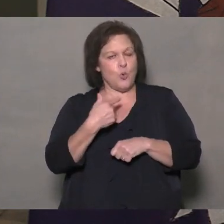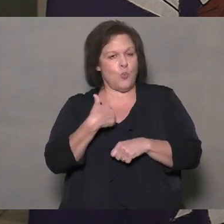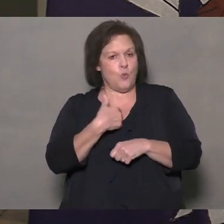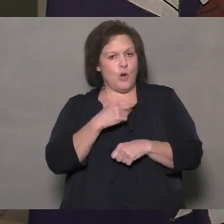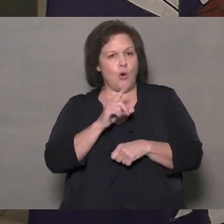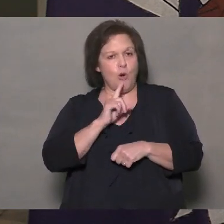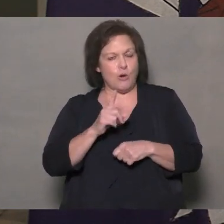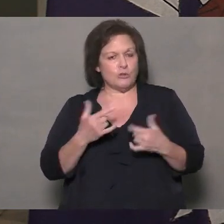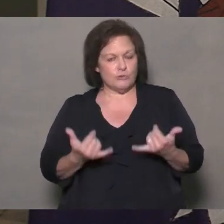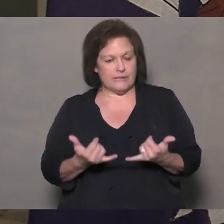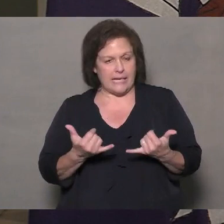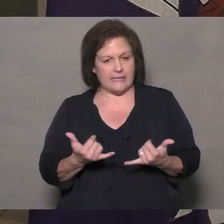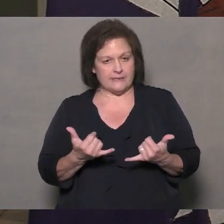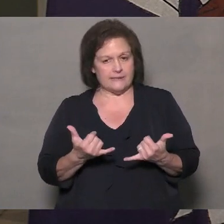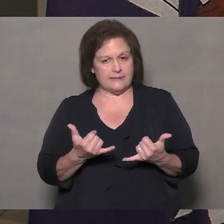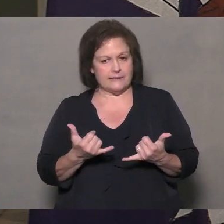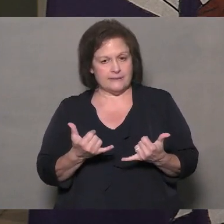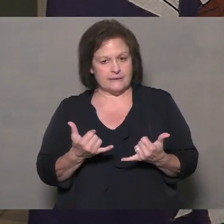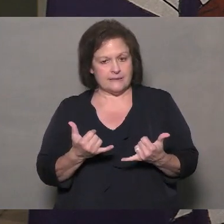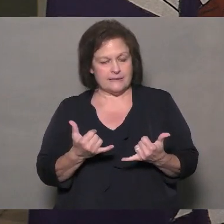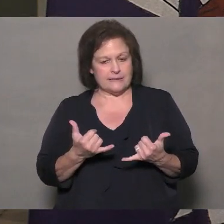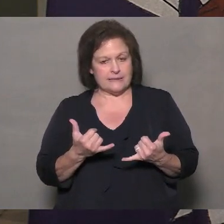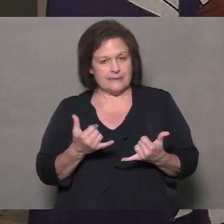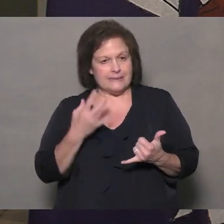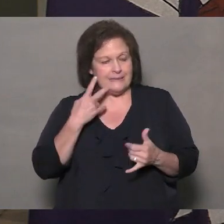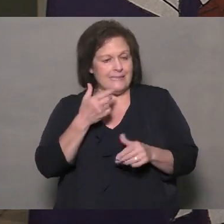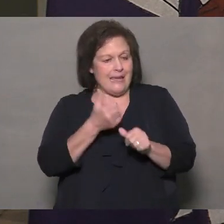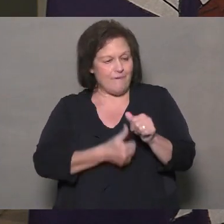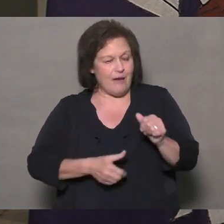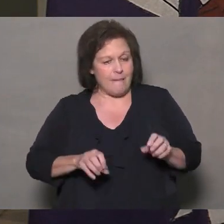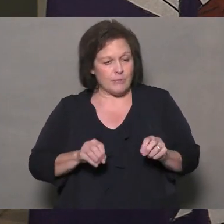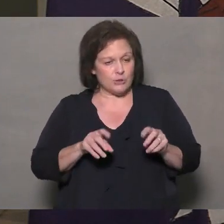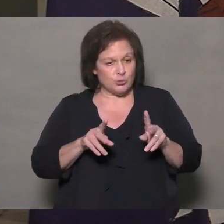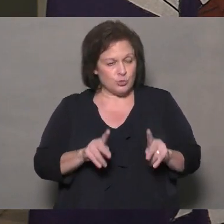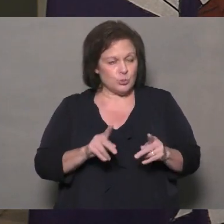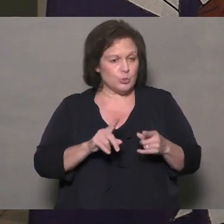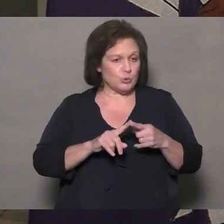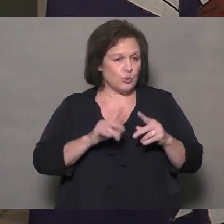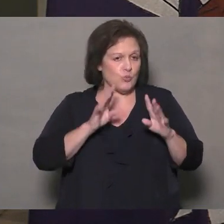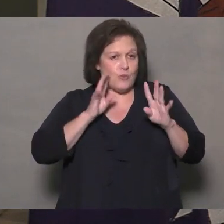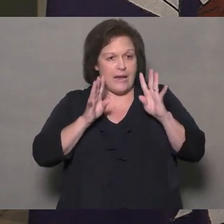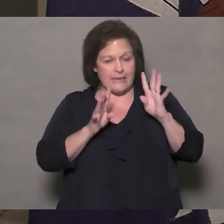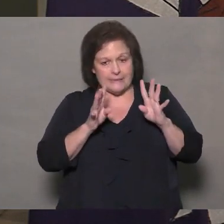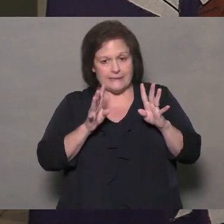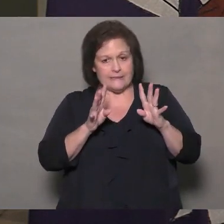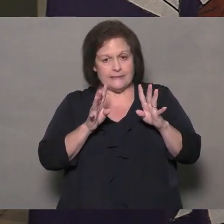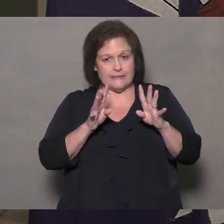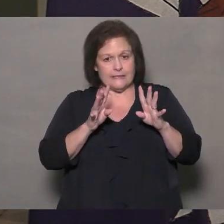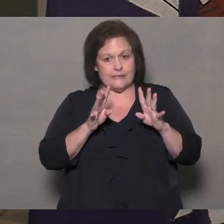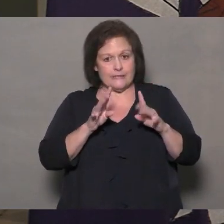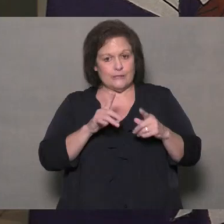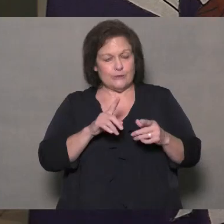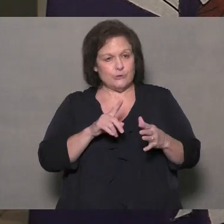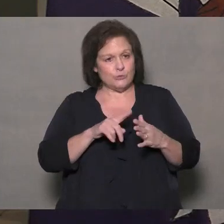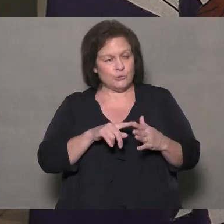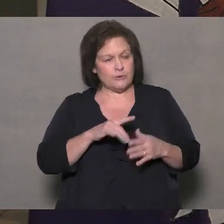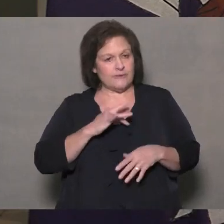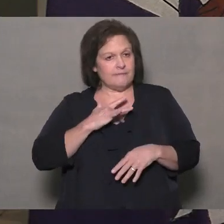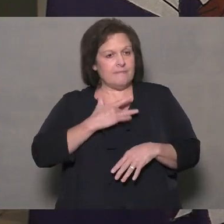today, seizing every opportunity to create and to inspire